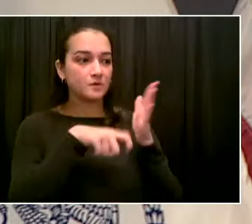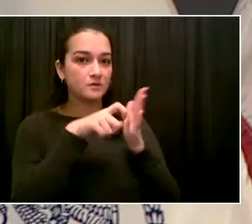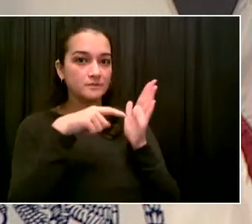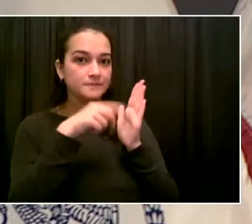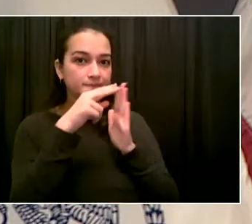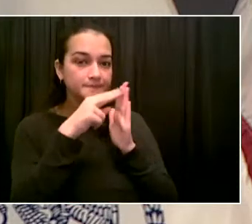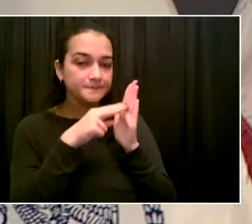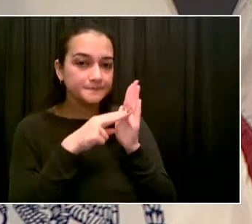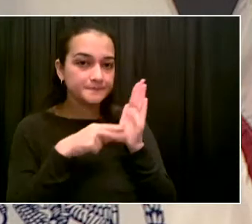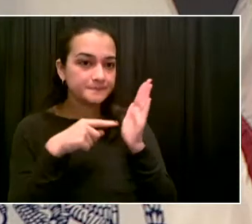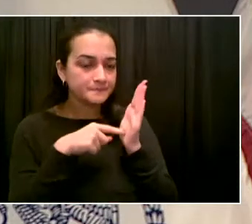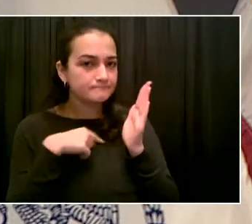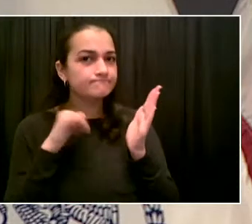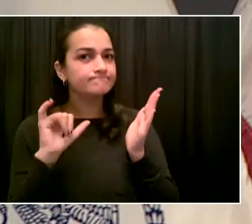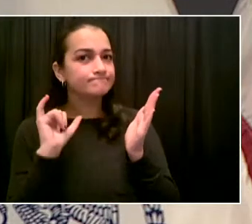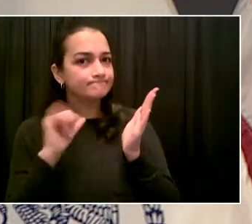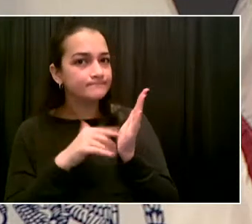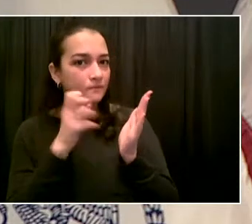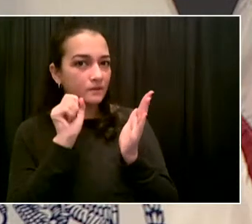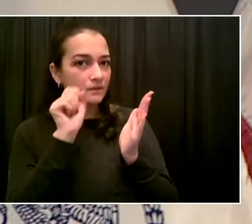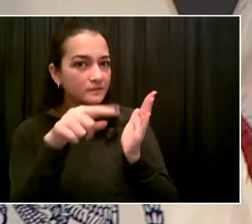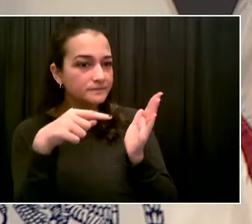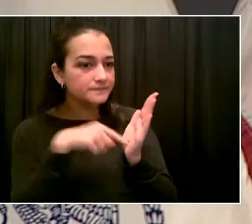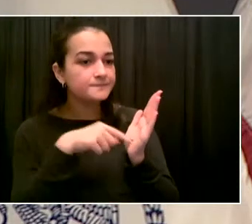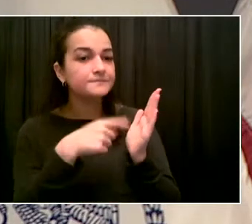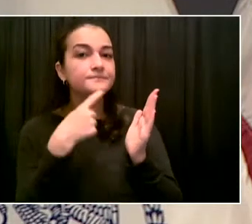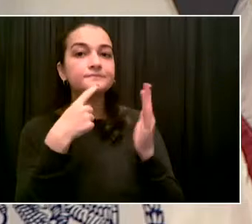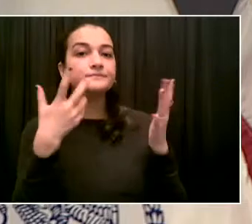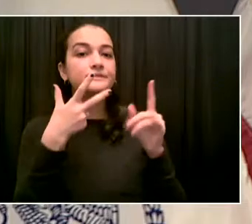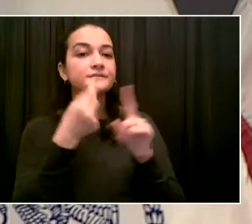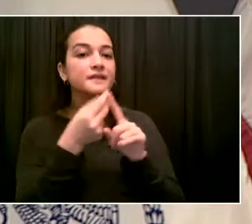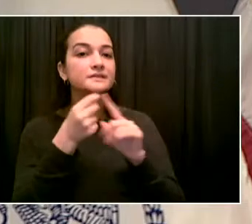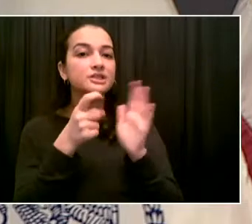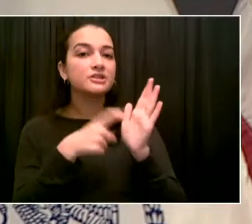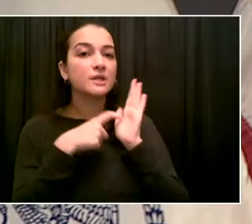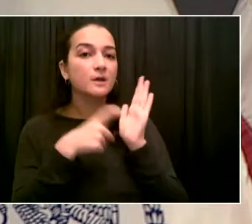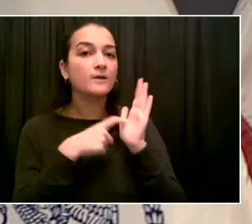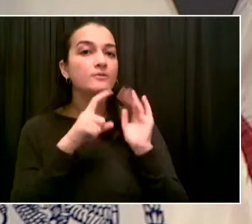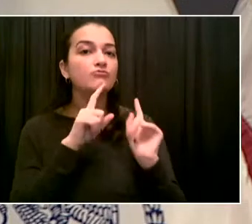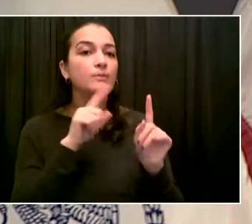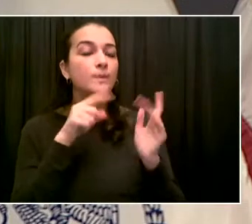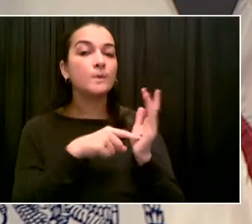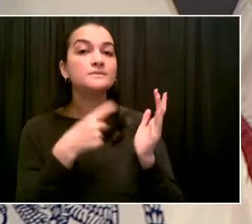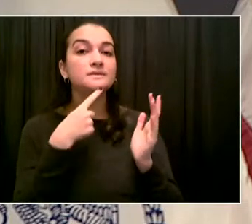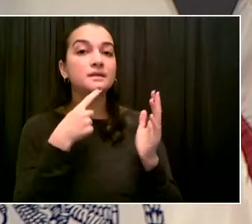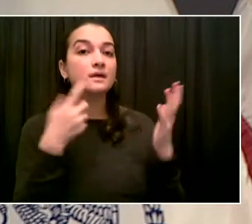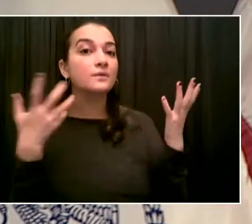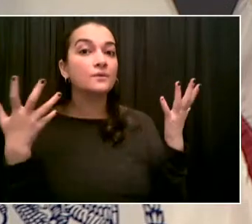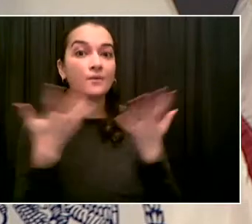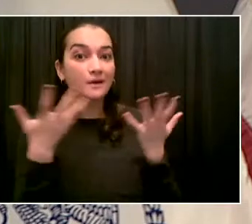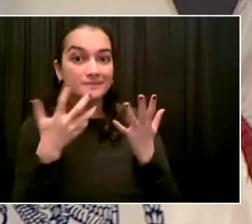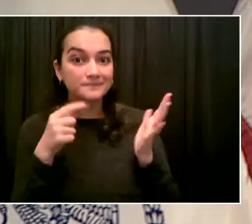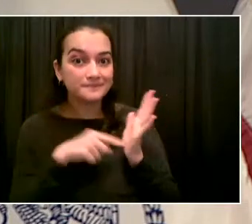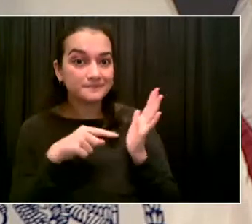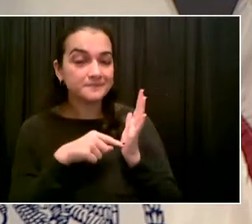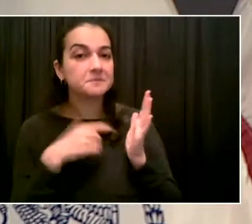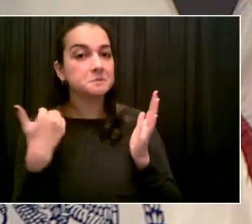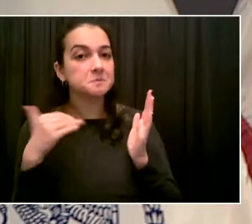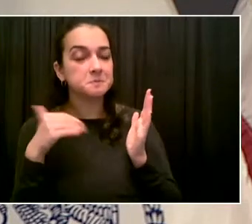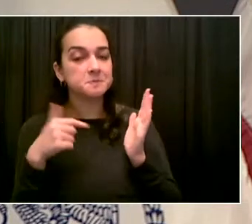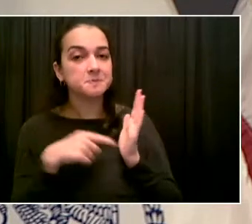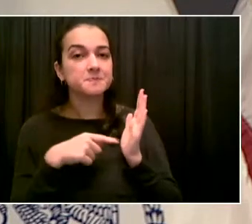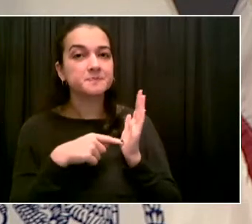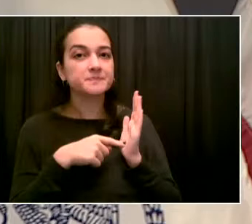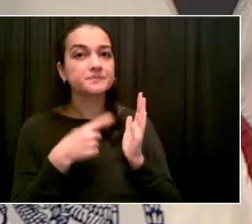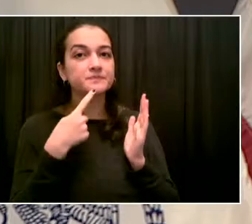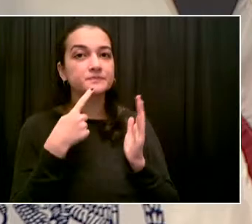vaccination mandate, but they also pointed out that the MTA, which is controlled by the state and the governor, MTA employees are